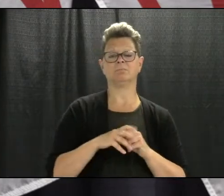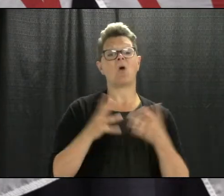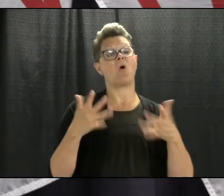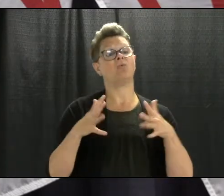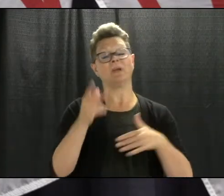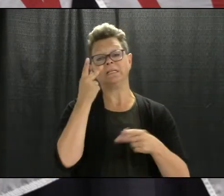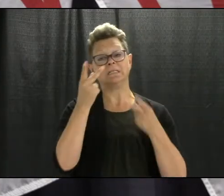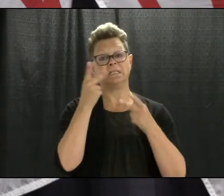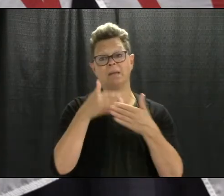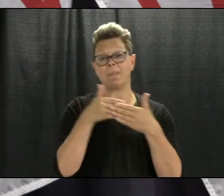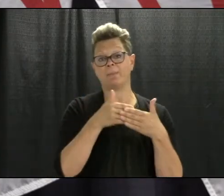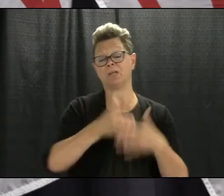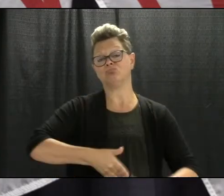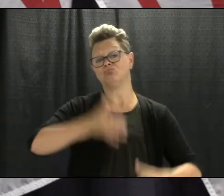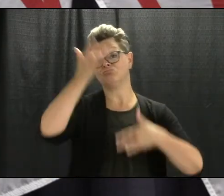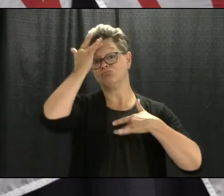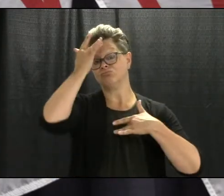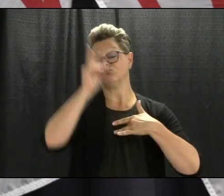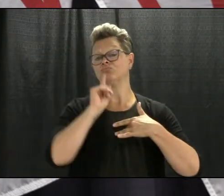seen